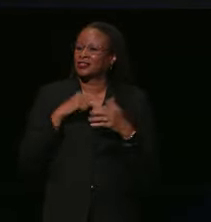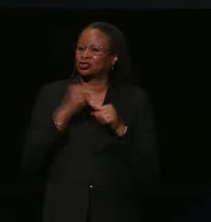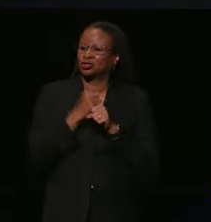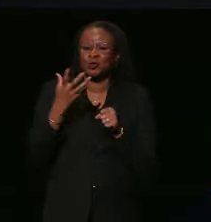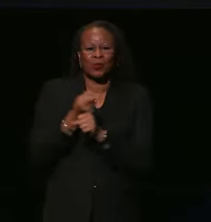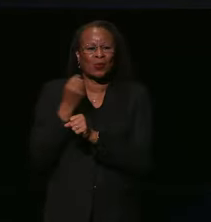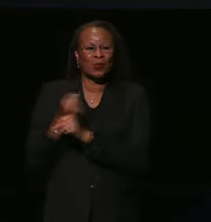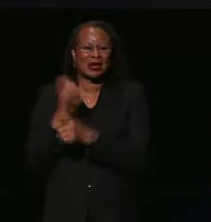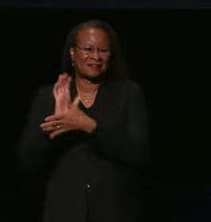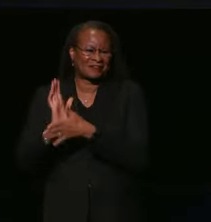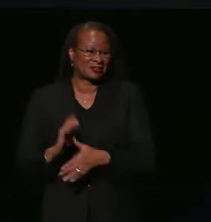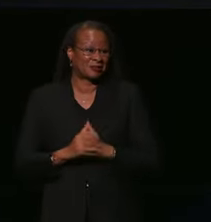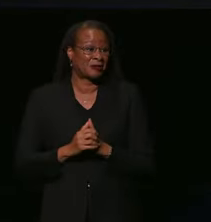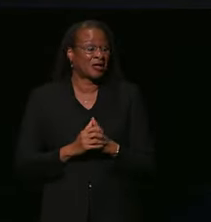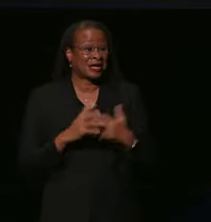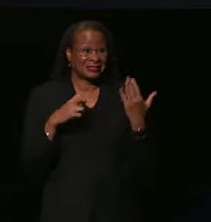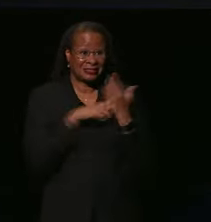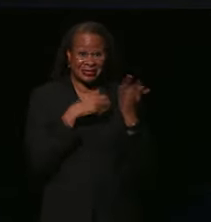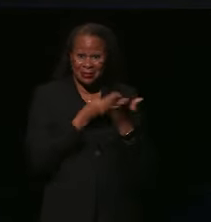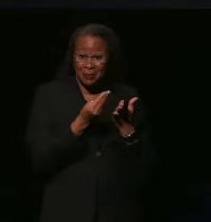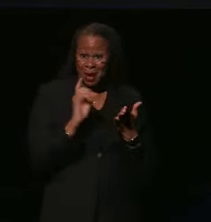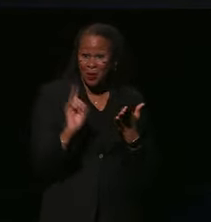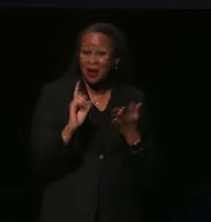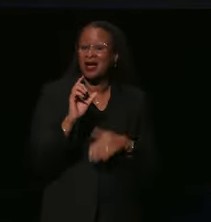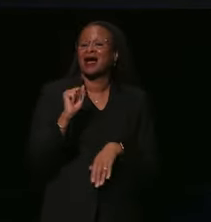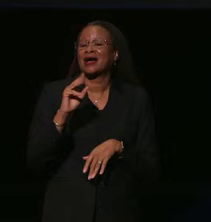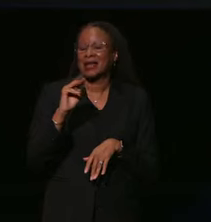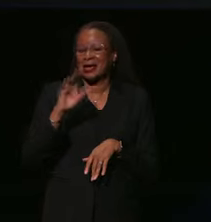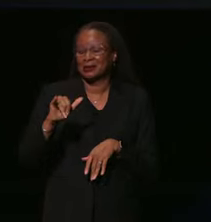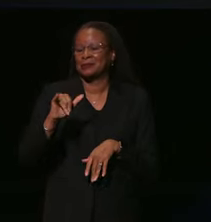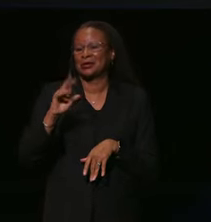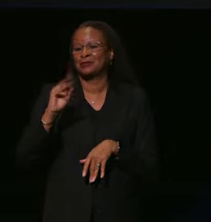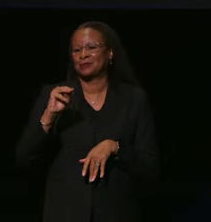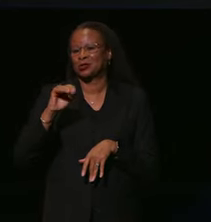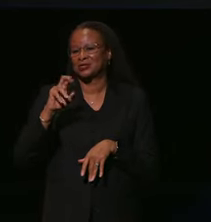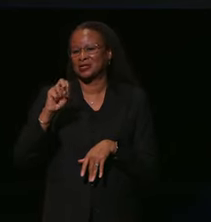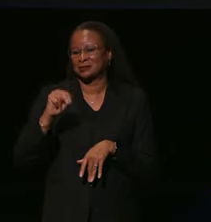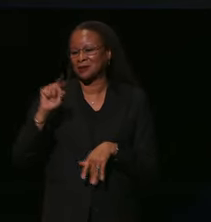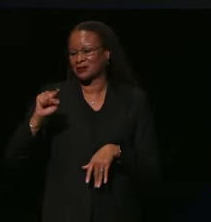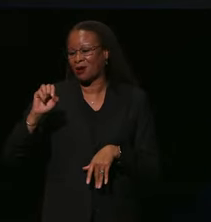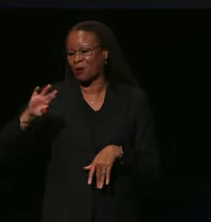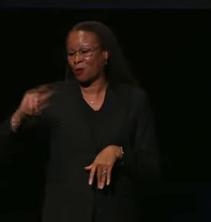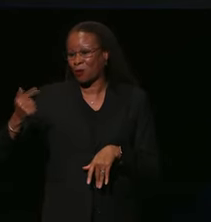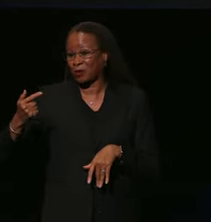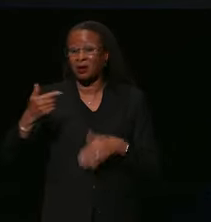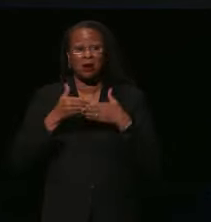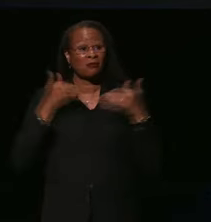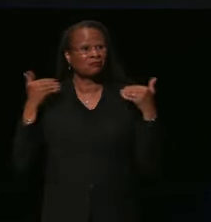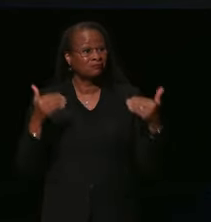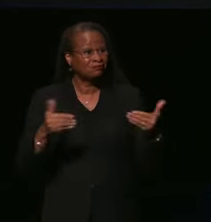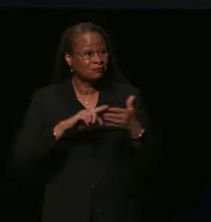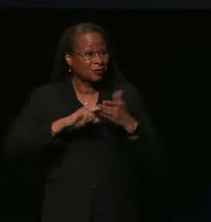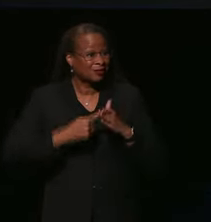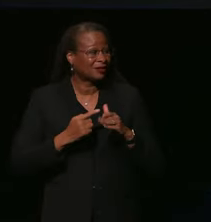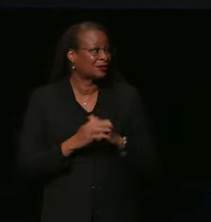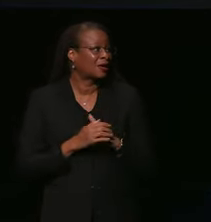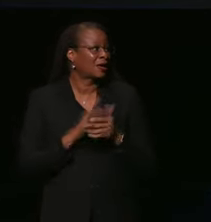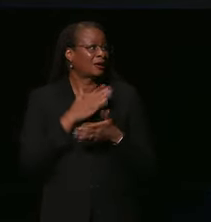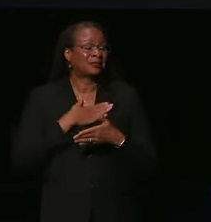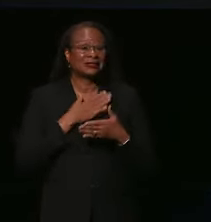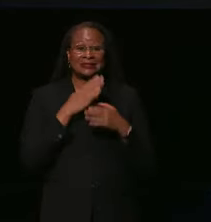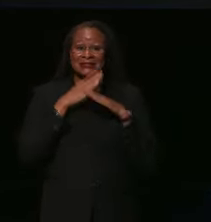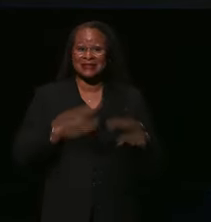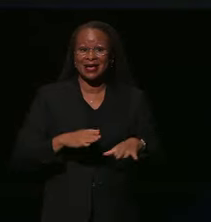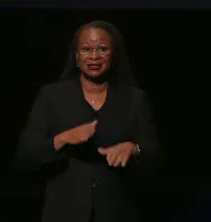winning films. Get your tickets on academymuseum.org. Before we begin our program, please